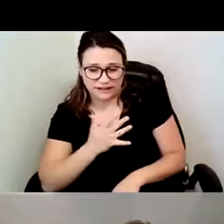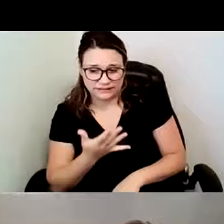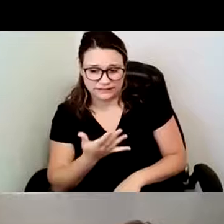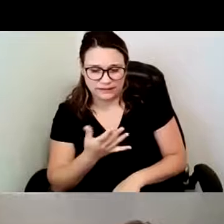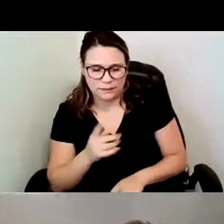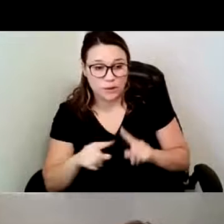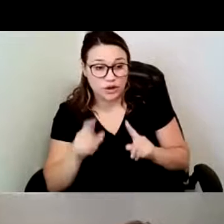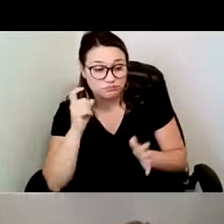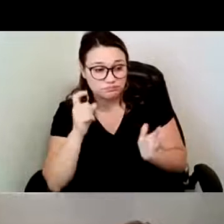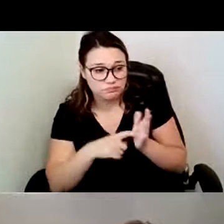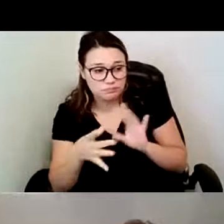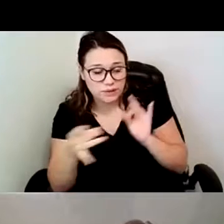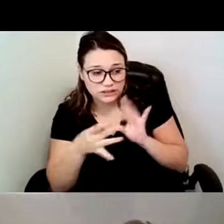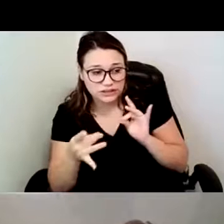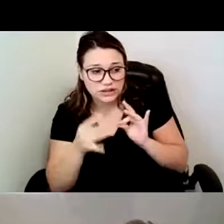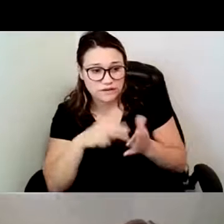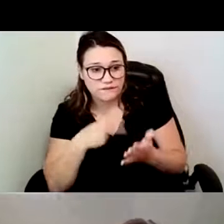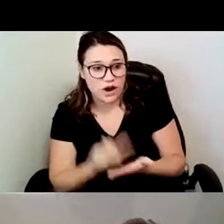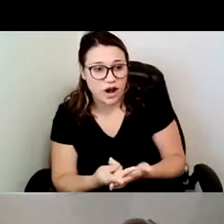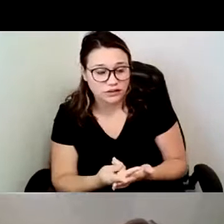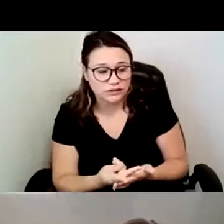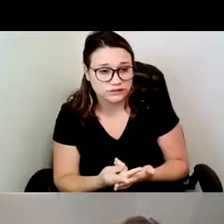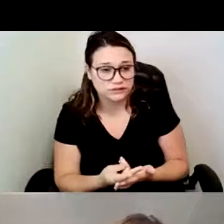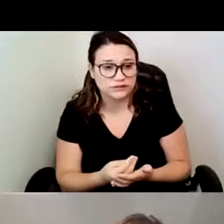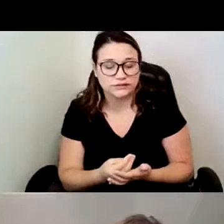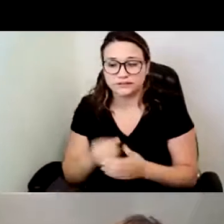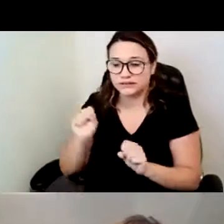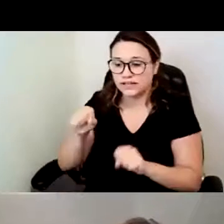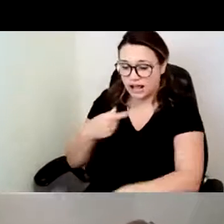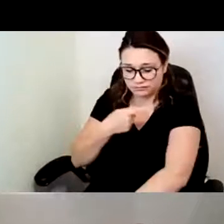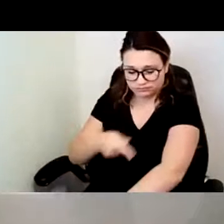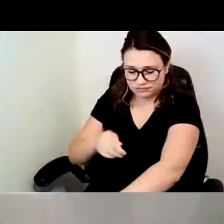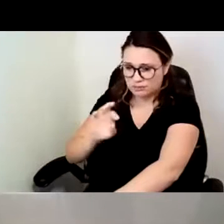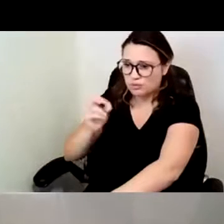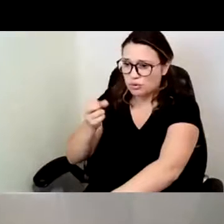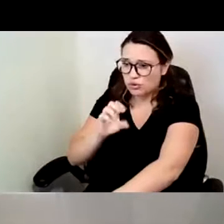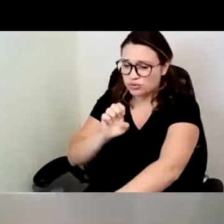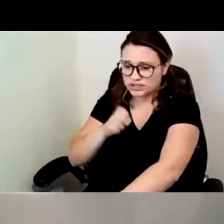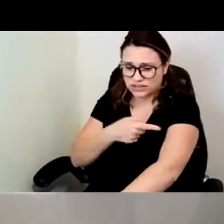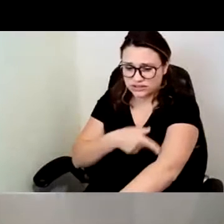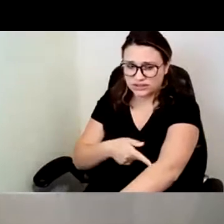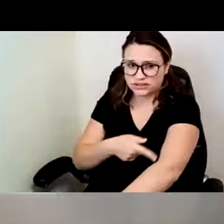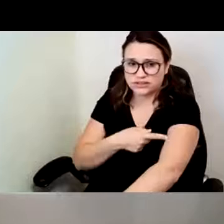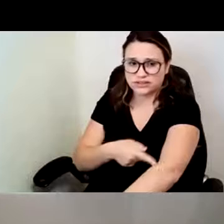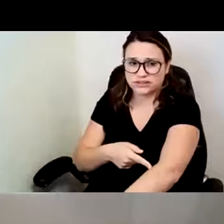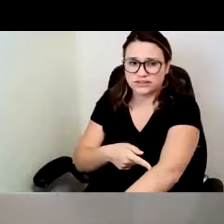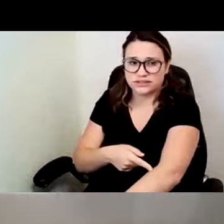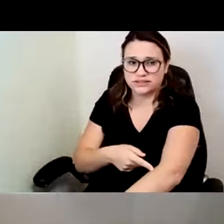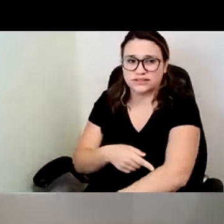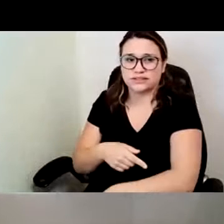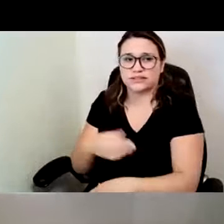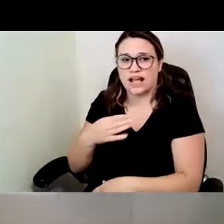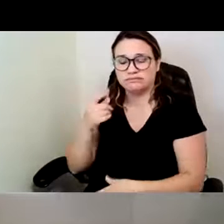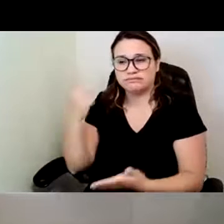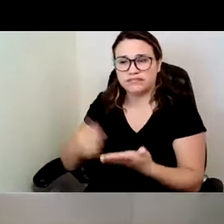falling. Yeah, well, look, I'm covered in bruises. Oh. Mm-hmm. And